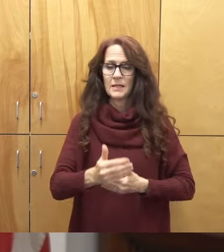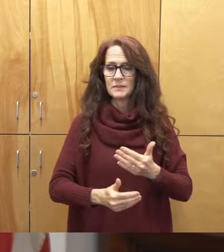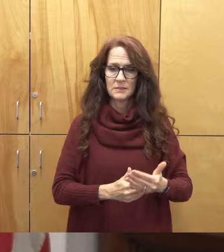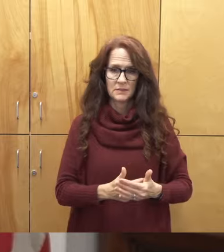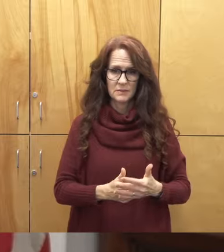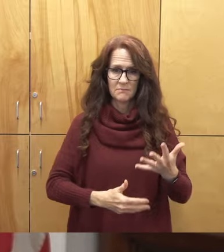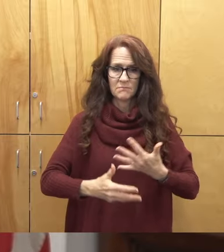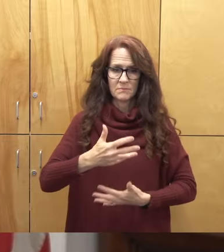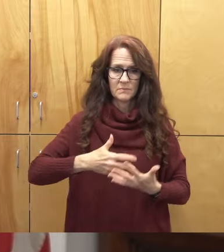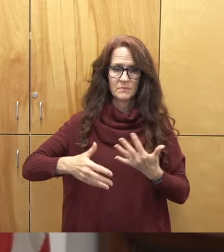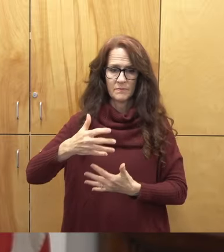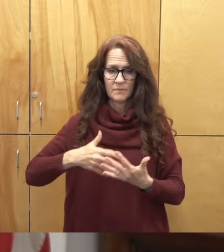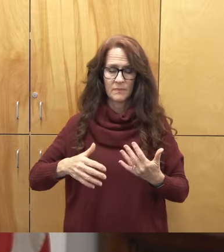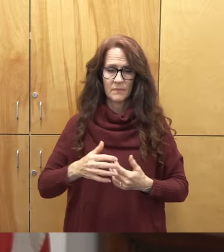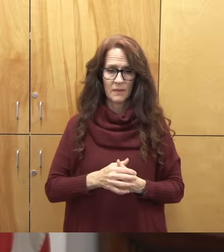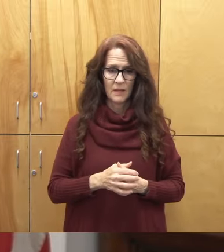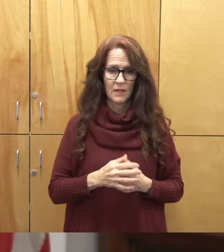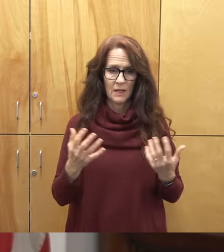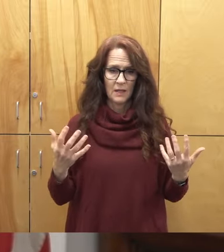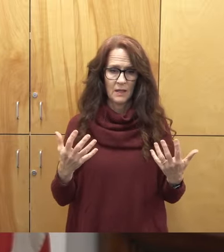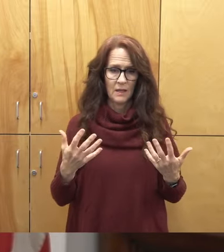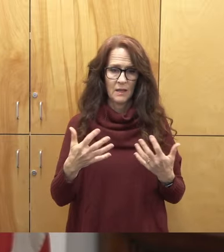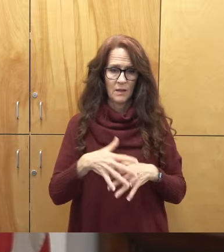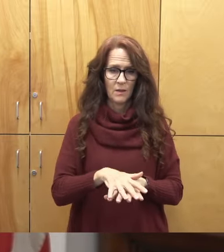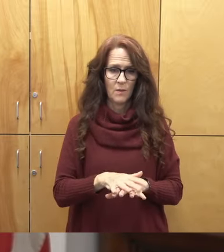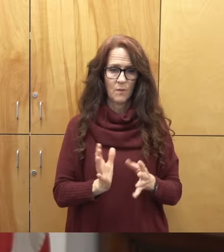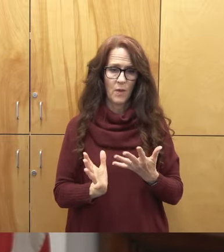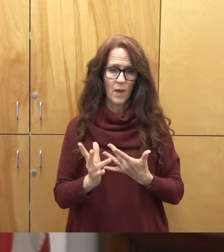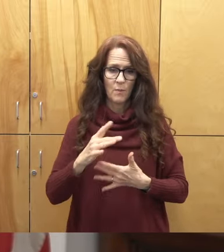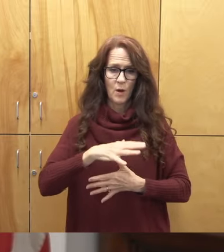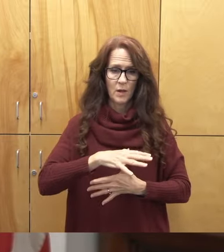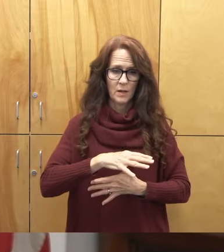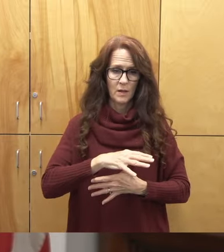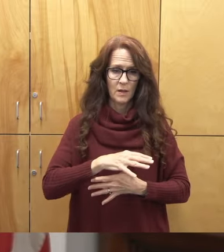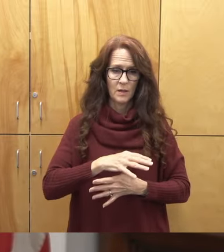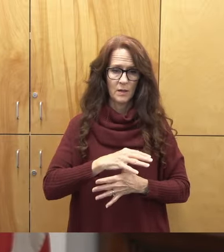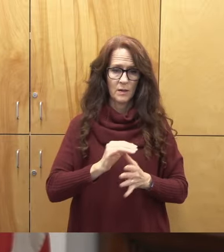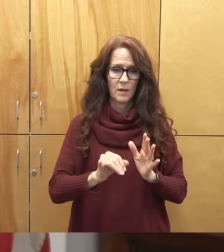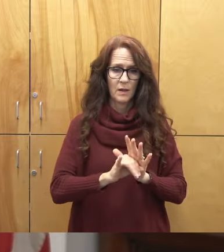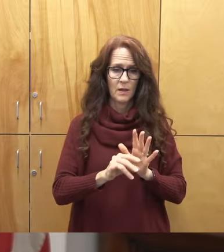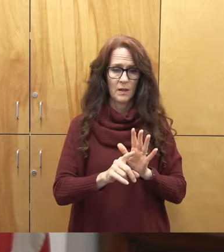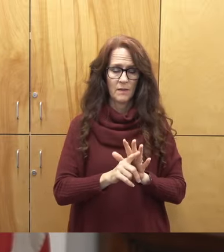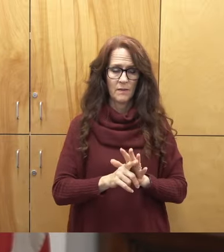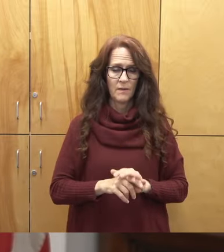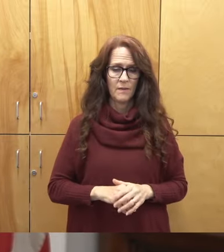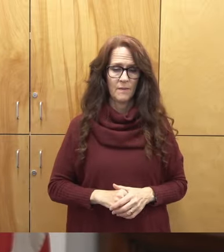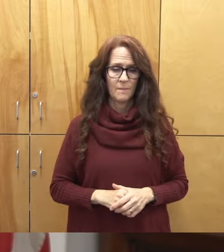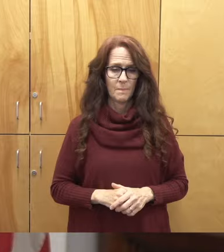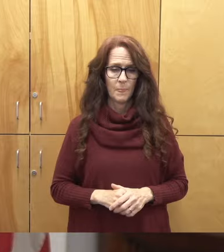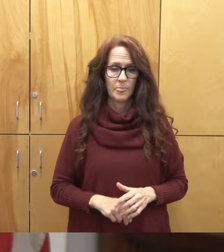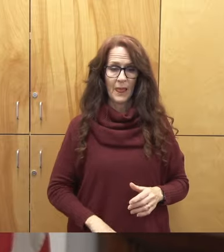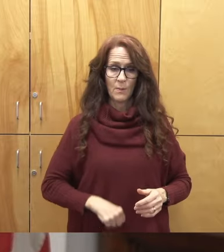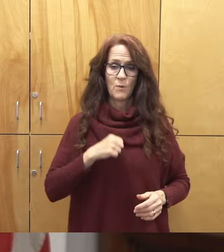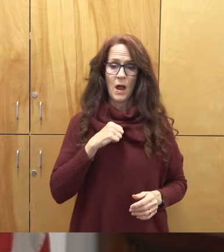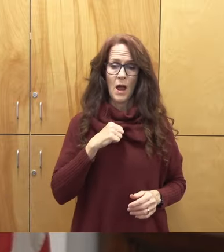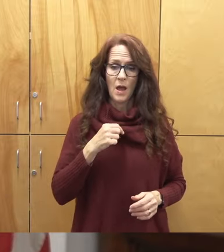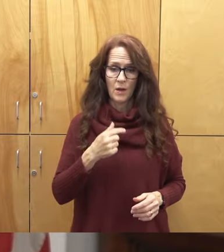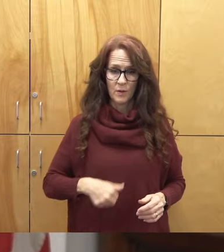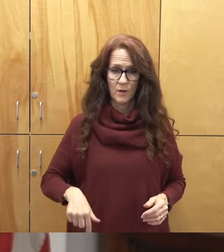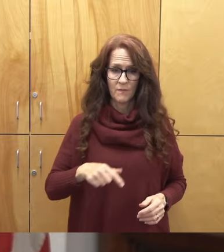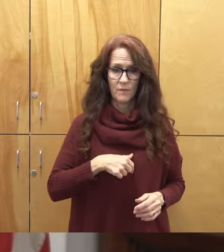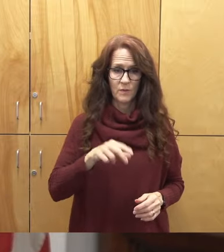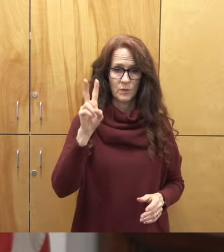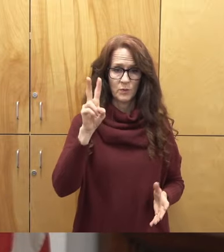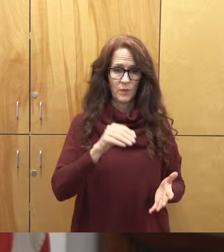because ultimately it's in alignment with these priorities, right, that were identified. And as proud as we are of the